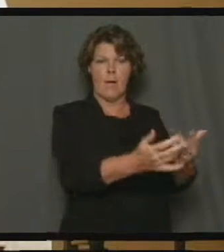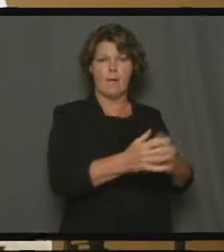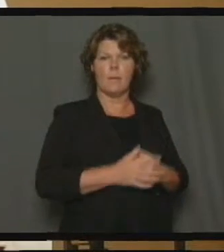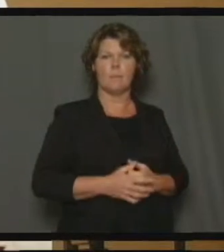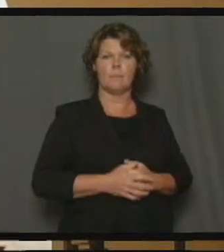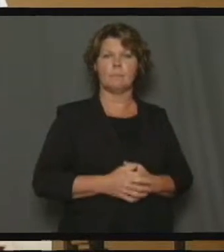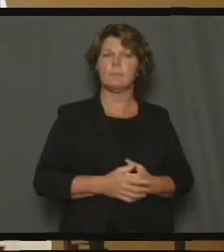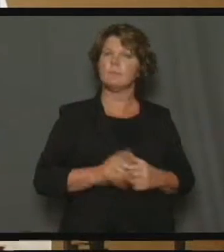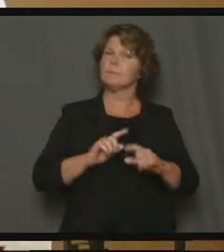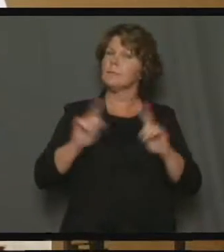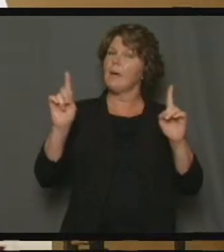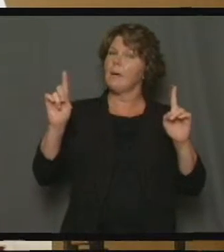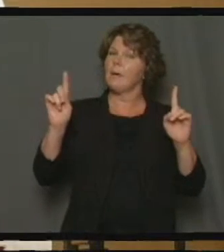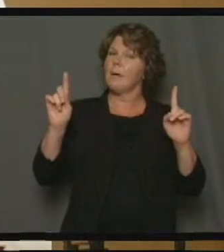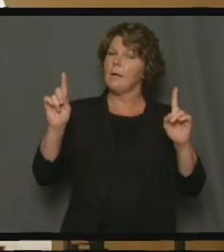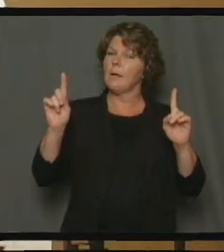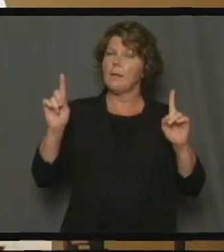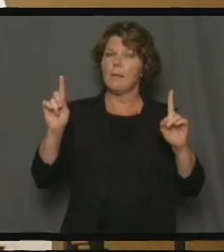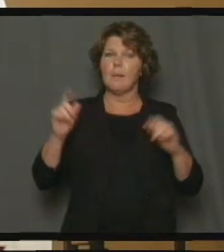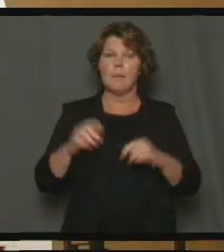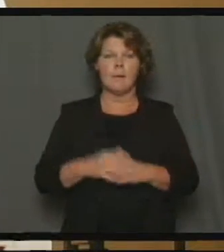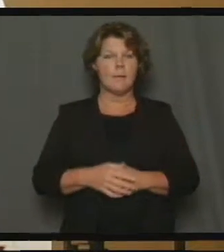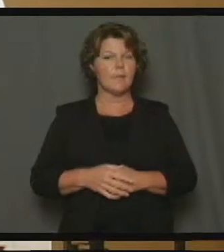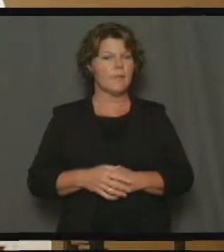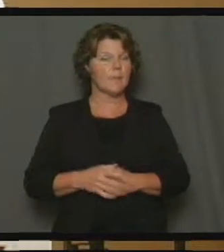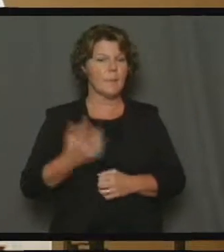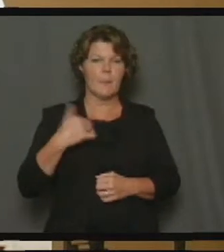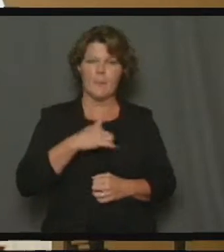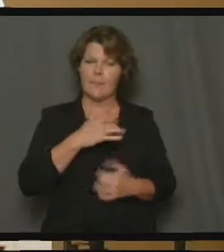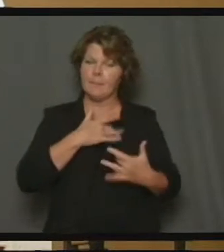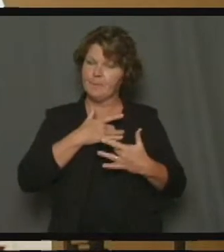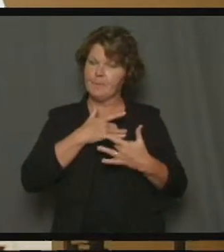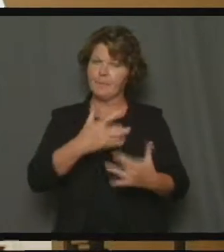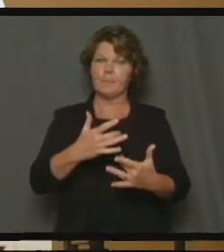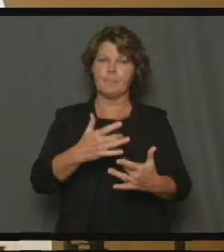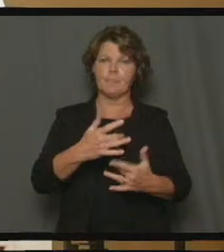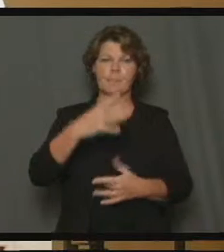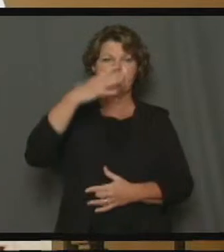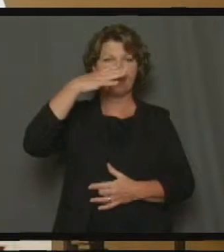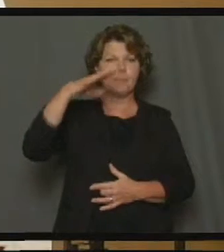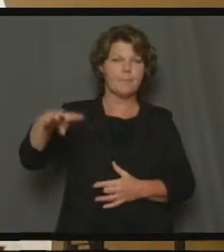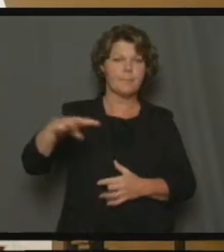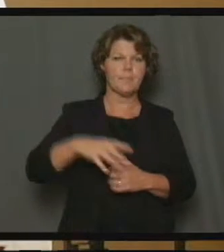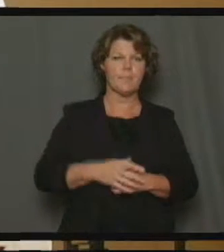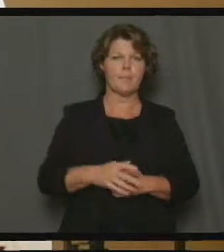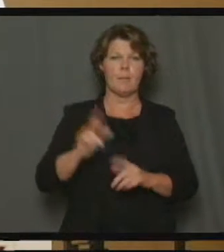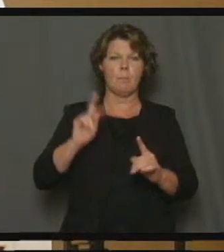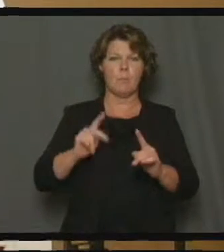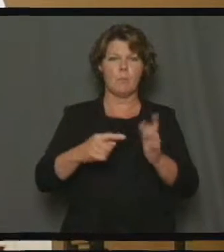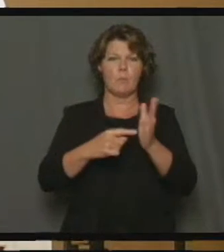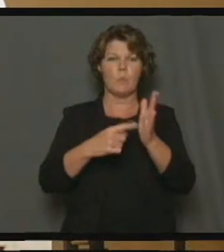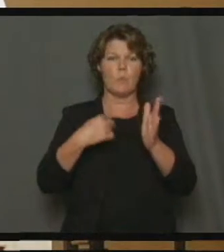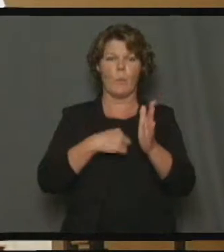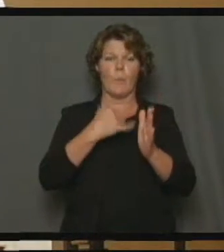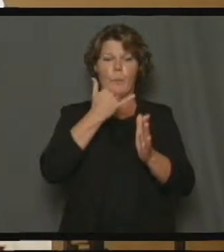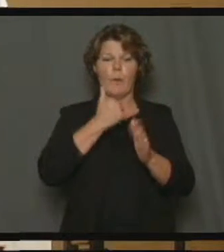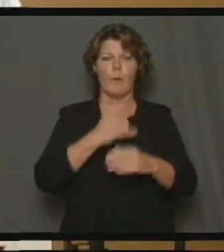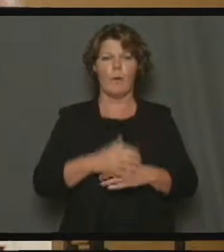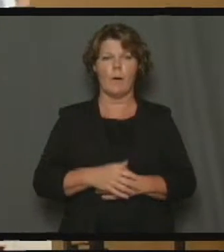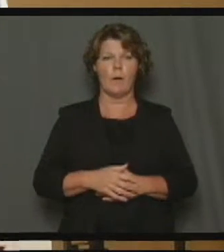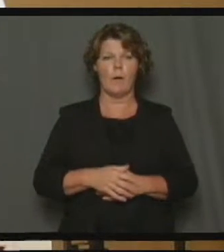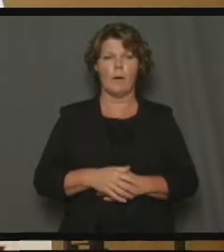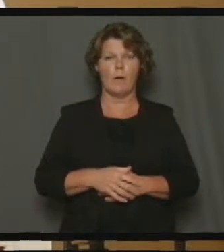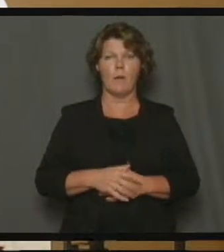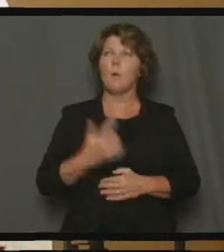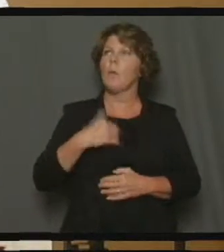Yet, when we are told of our unacceptable behavior, we tend to want to disregard those who point it out. We